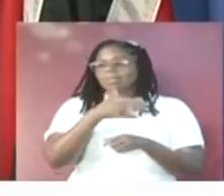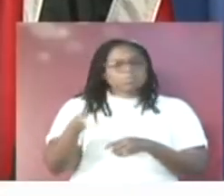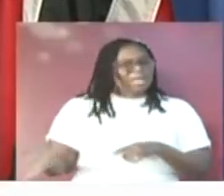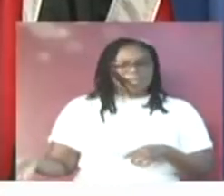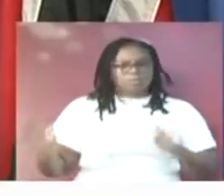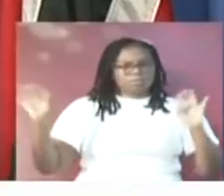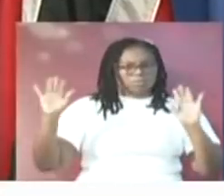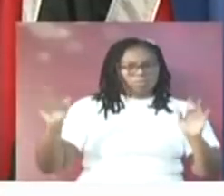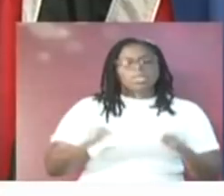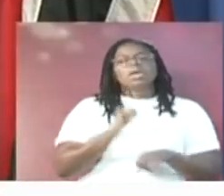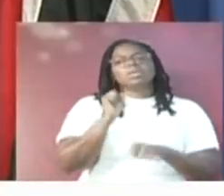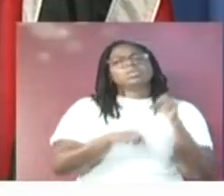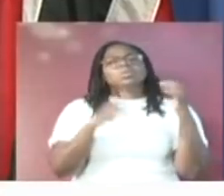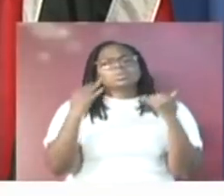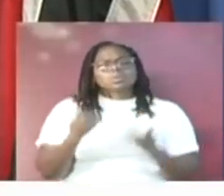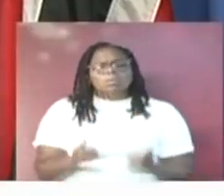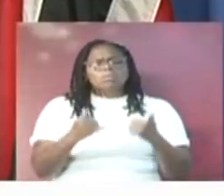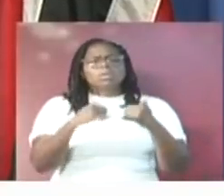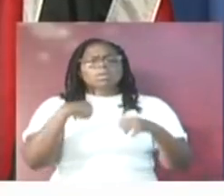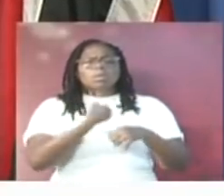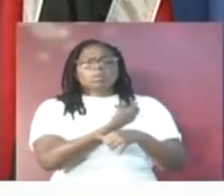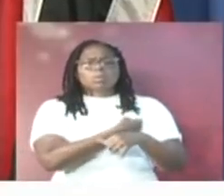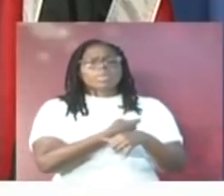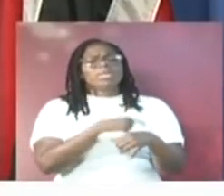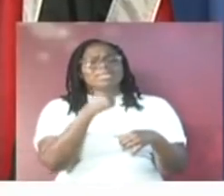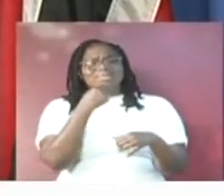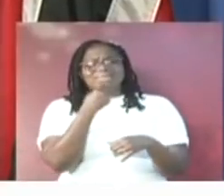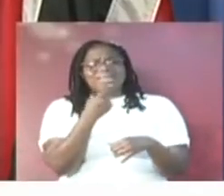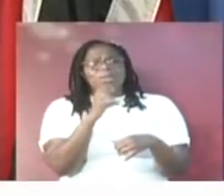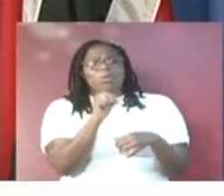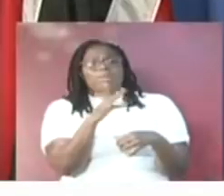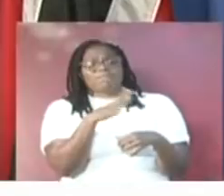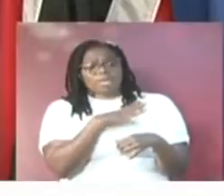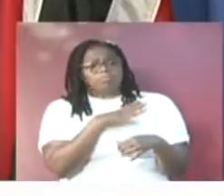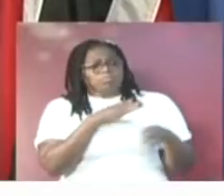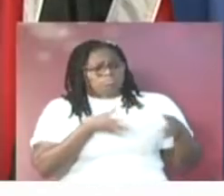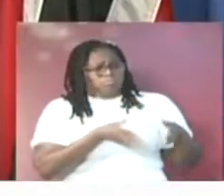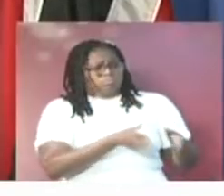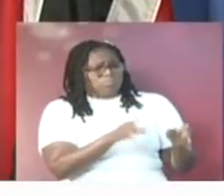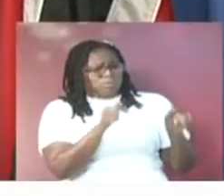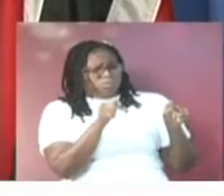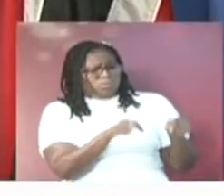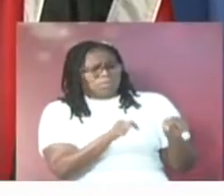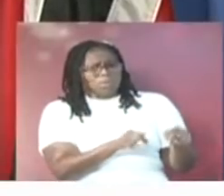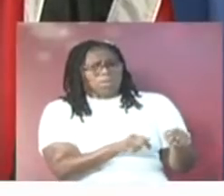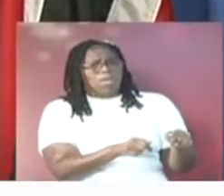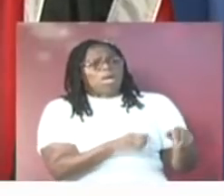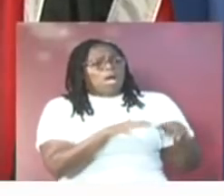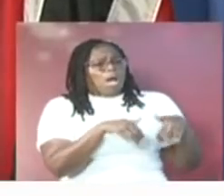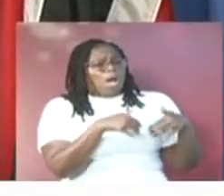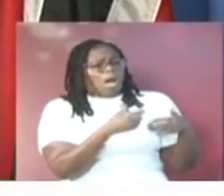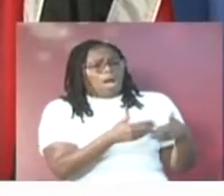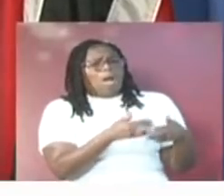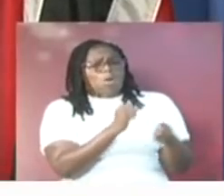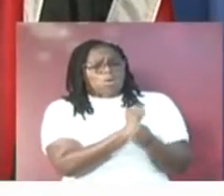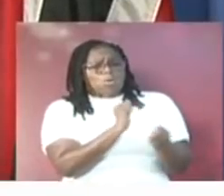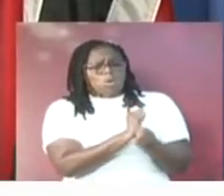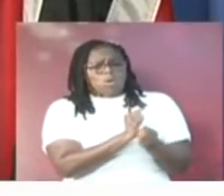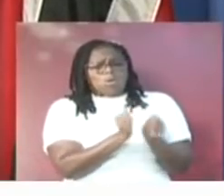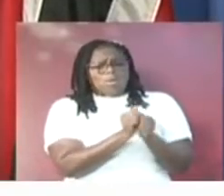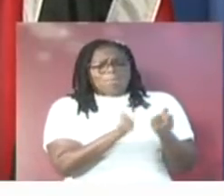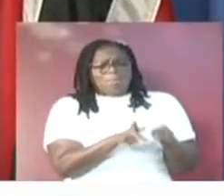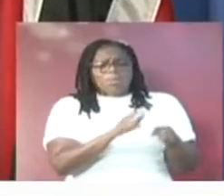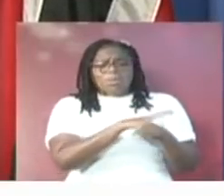the problem of how do you treat with the virus after you've declared the state of emergency. We